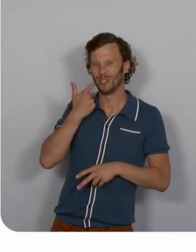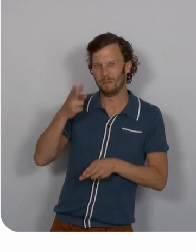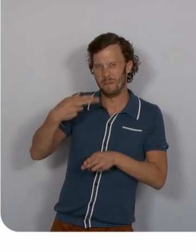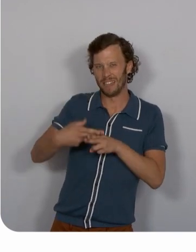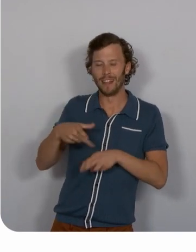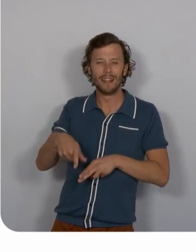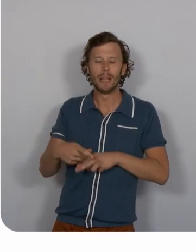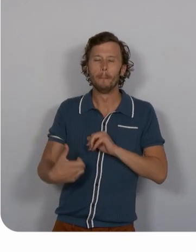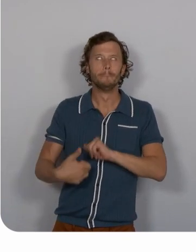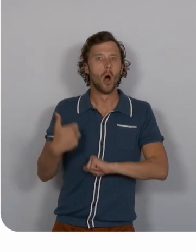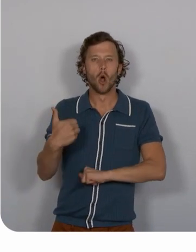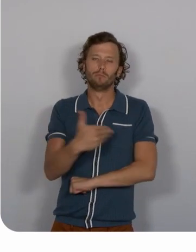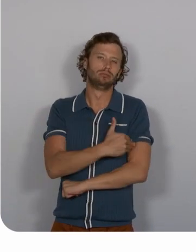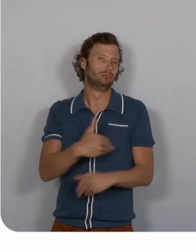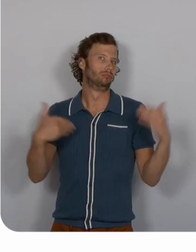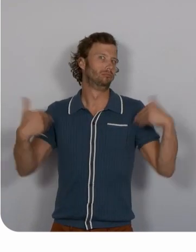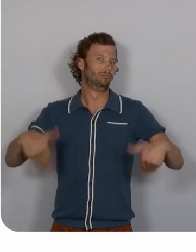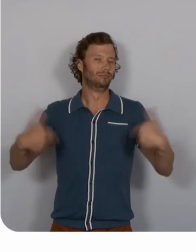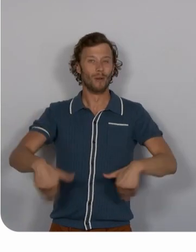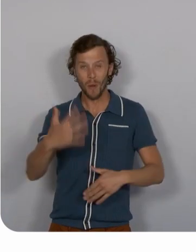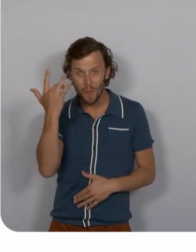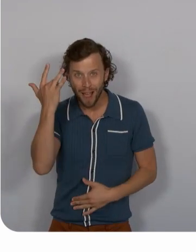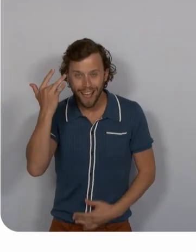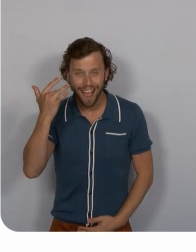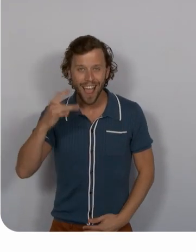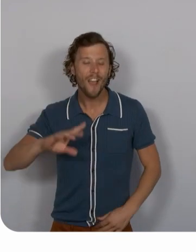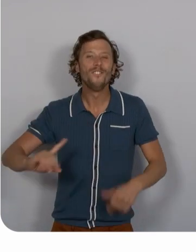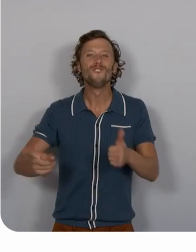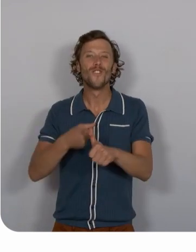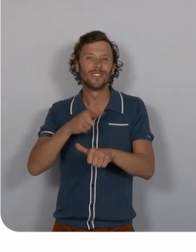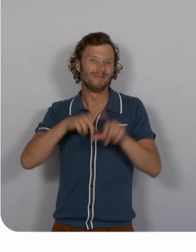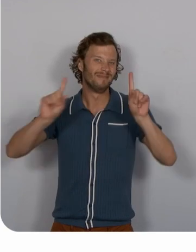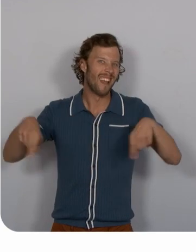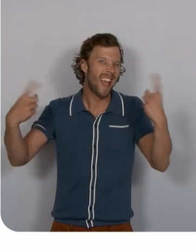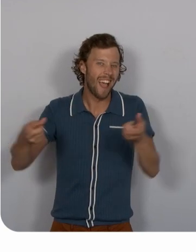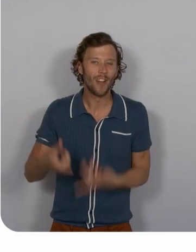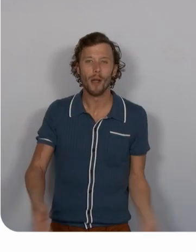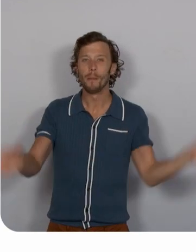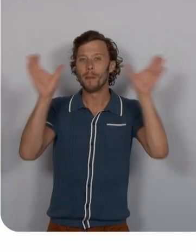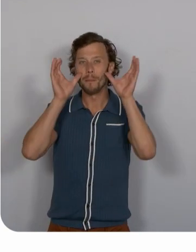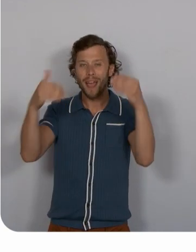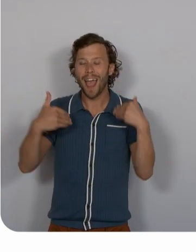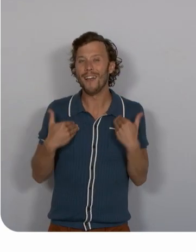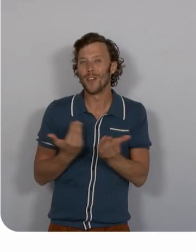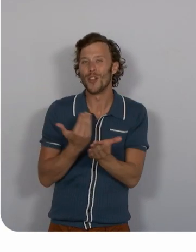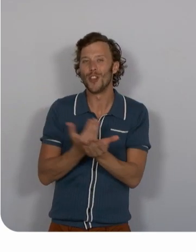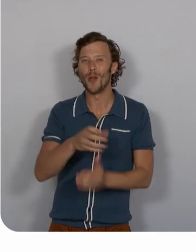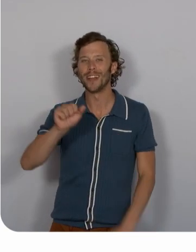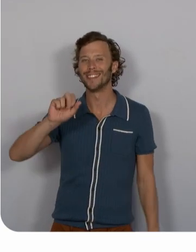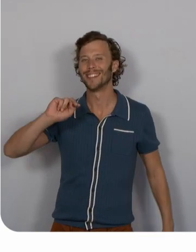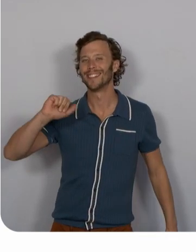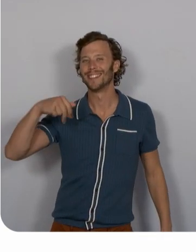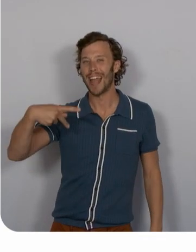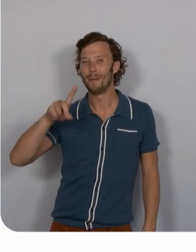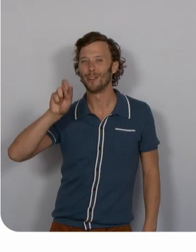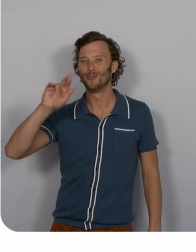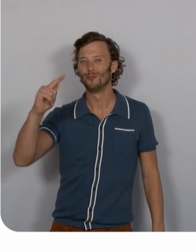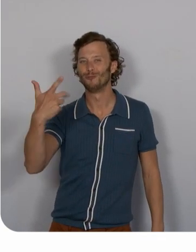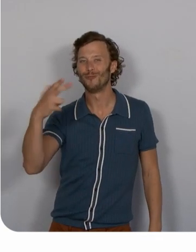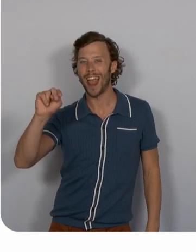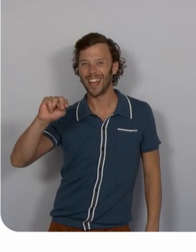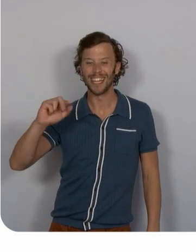we've ever made because it's the world's first device to feature Qualcomm's new Snapdragon XR2 Gen 2